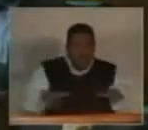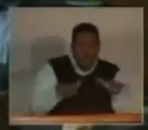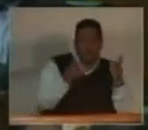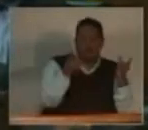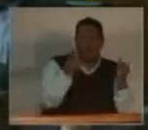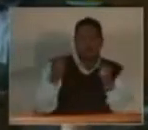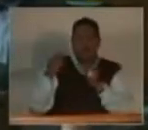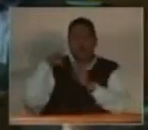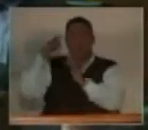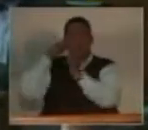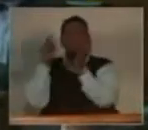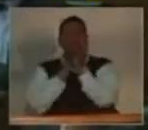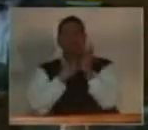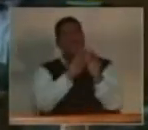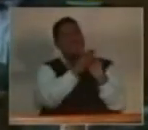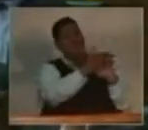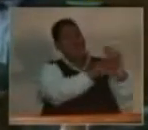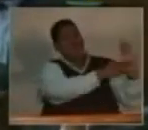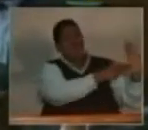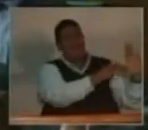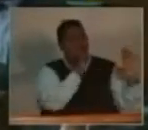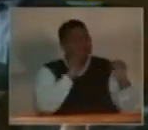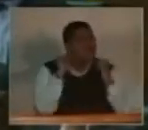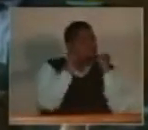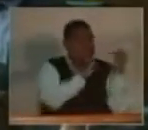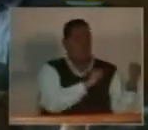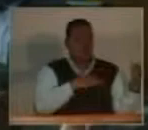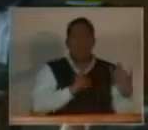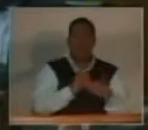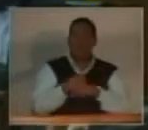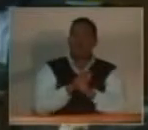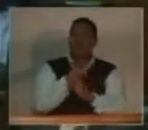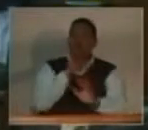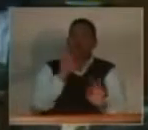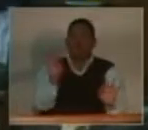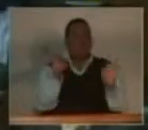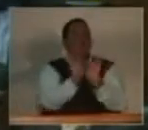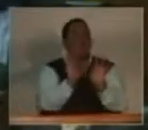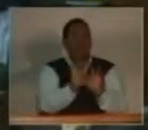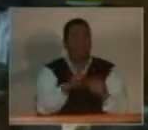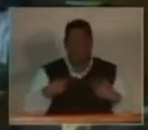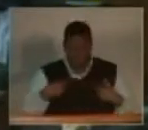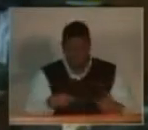Jamaican brand is strong and our product is world class.